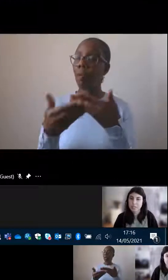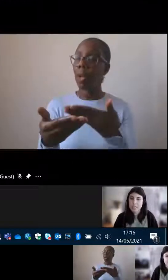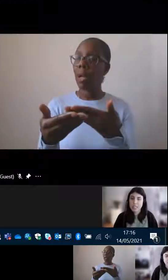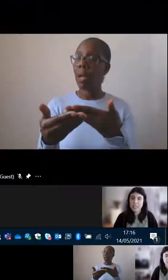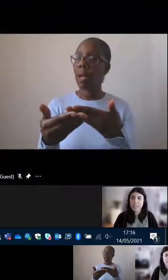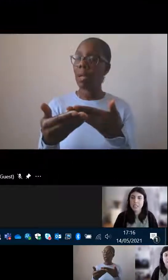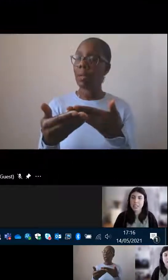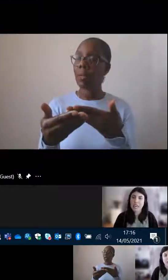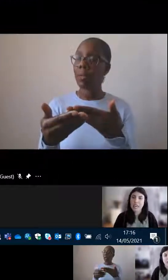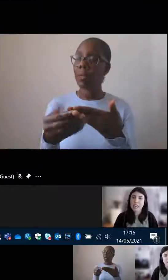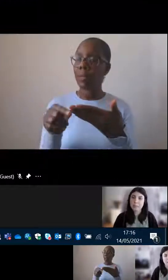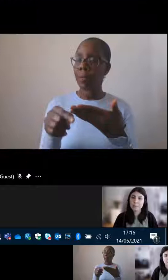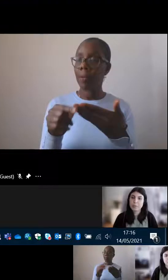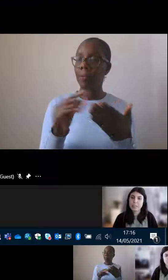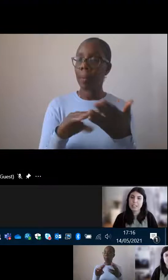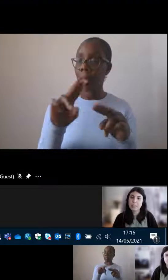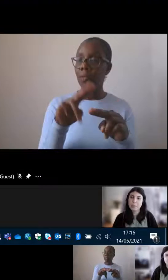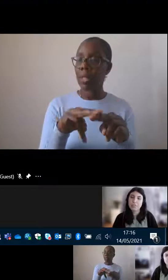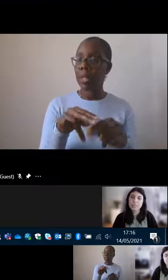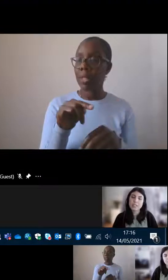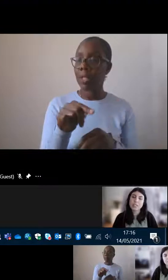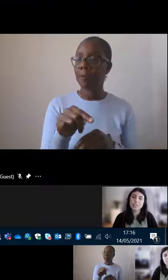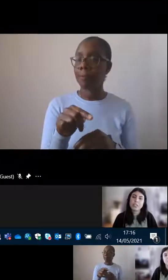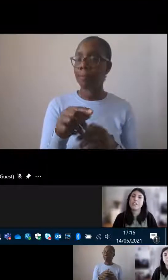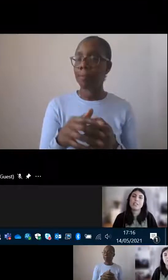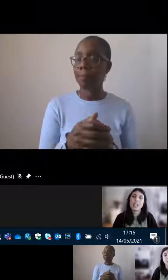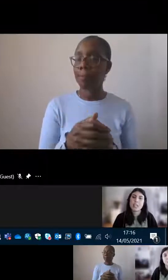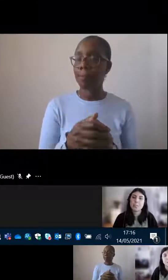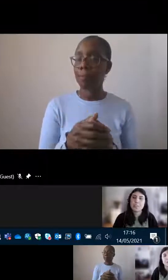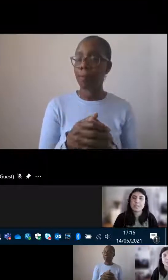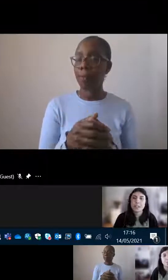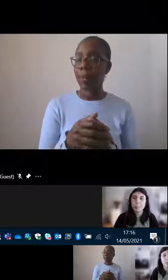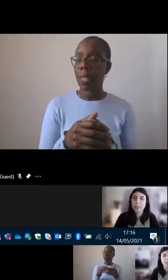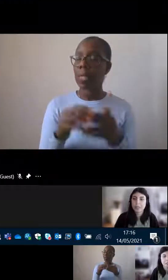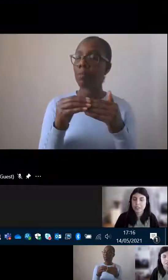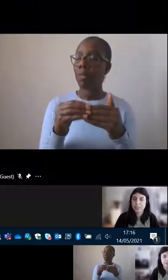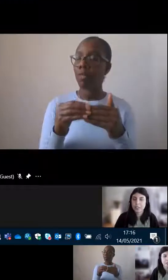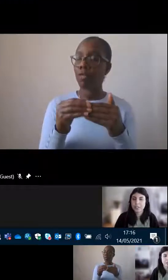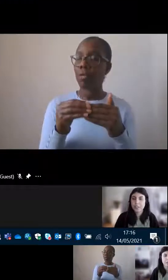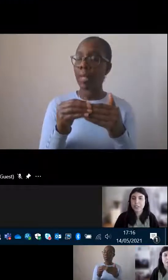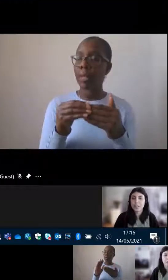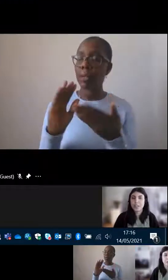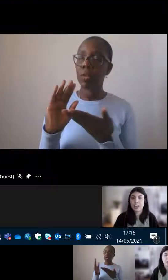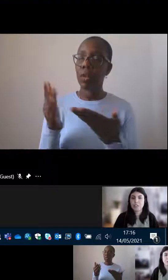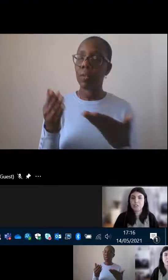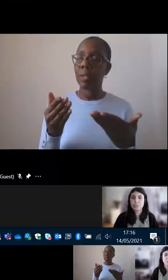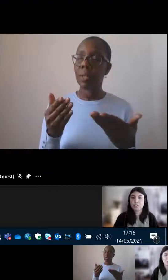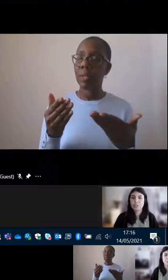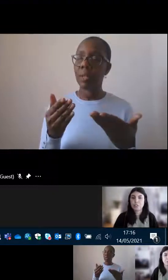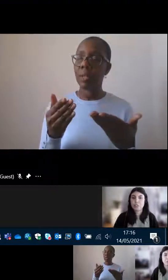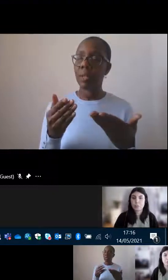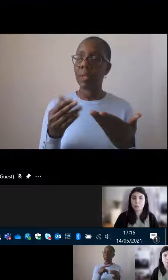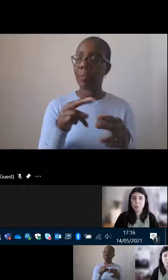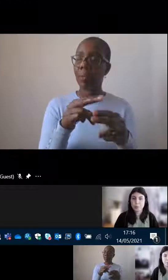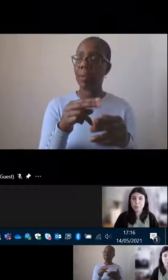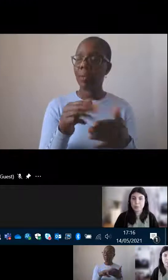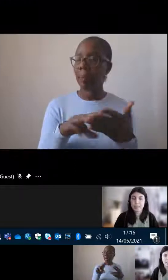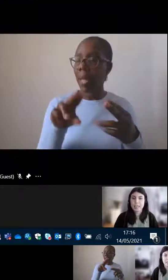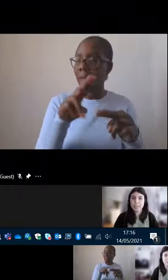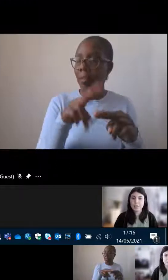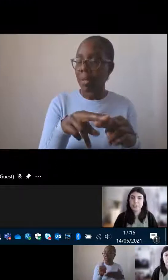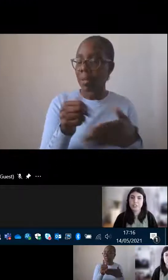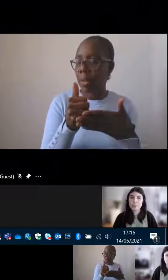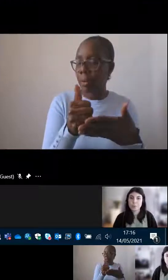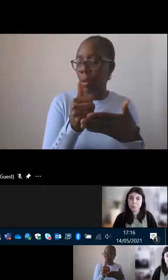parent befriending. And it's a befriending service aimed to help parents that have children or young